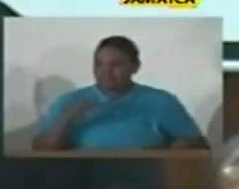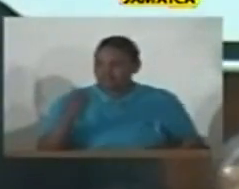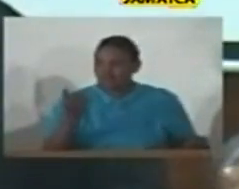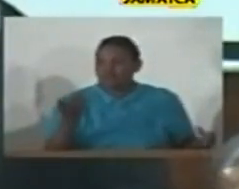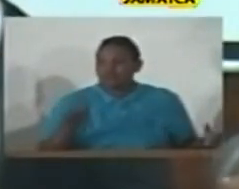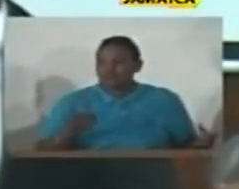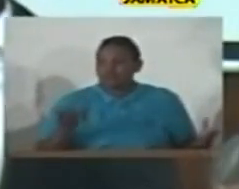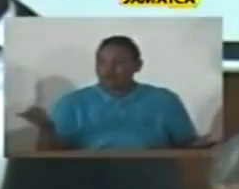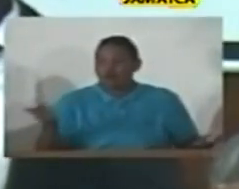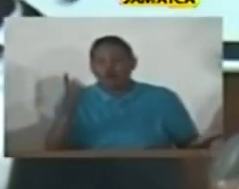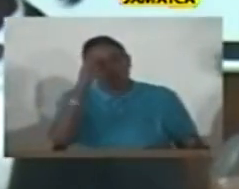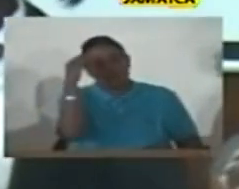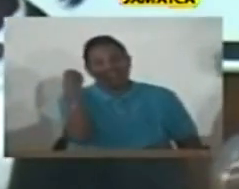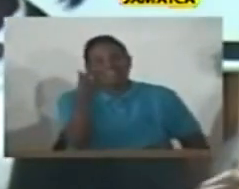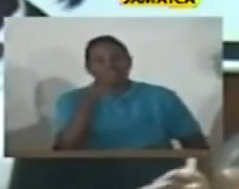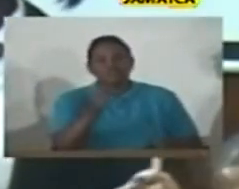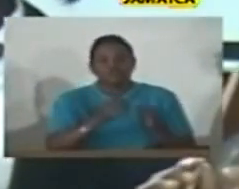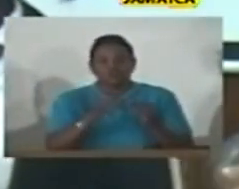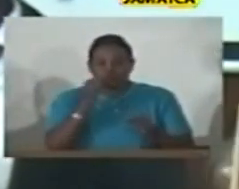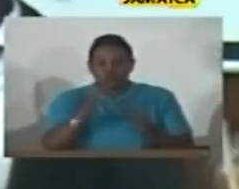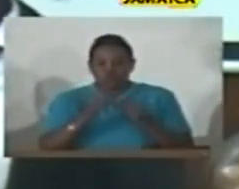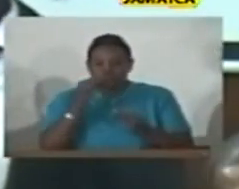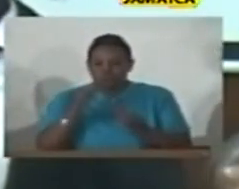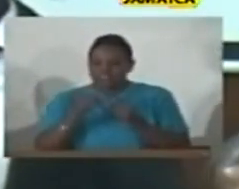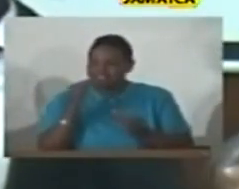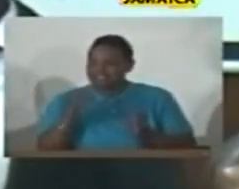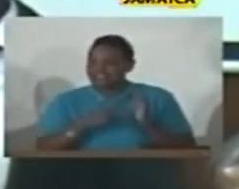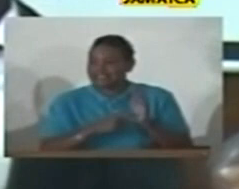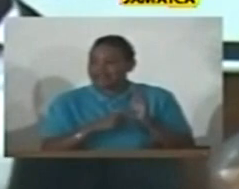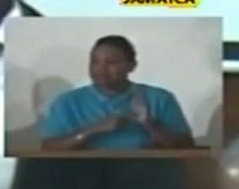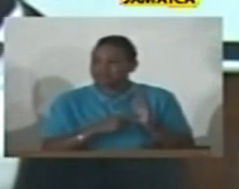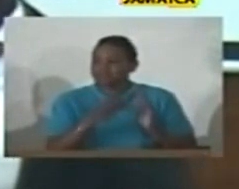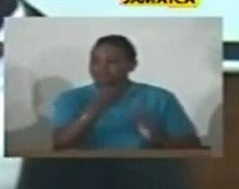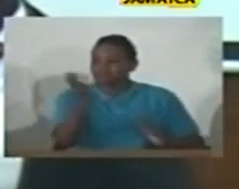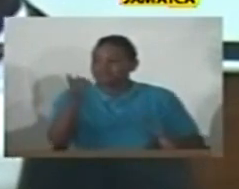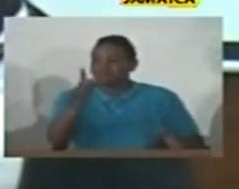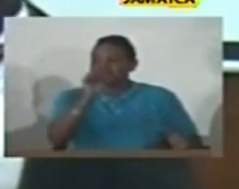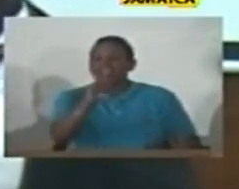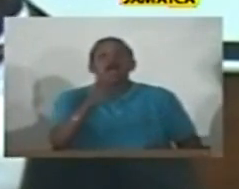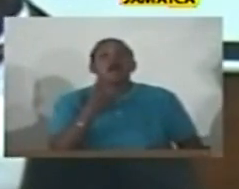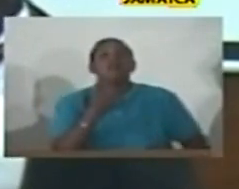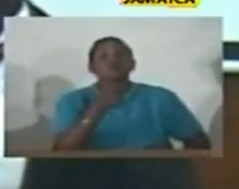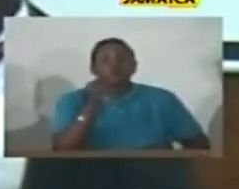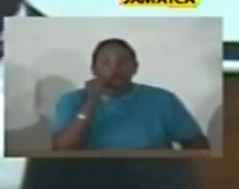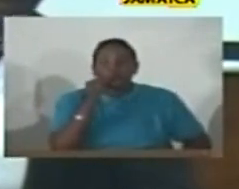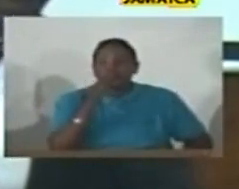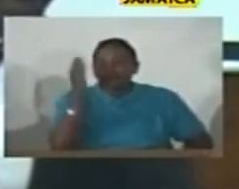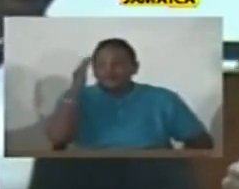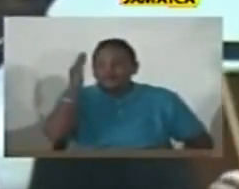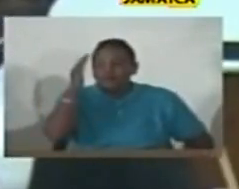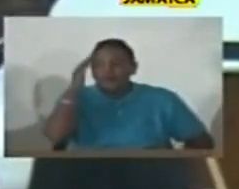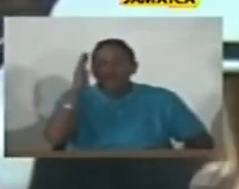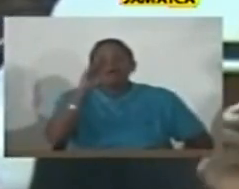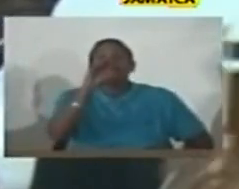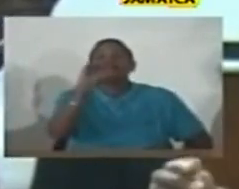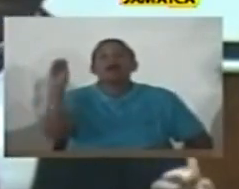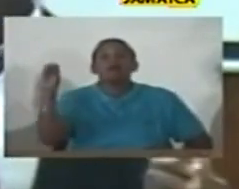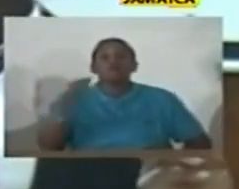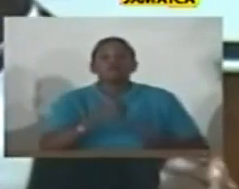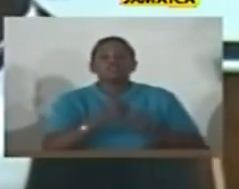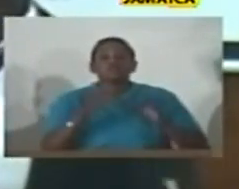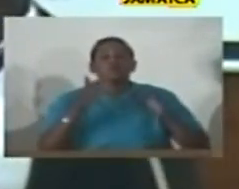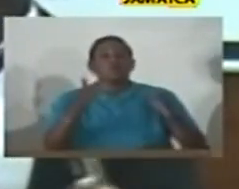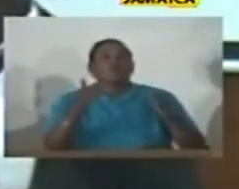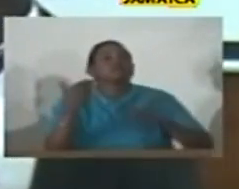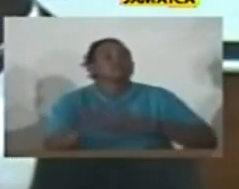here will be getting one of the samples so that you can have it, knowing that bamboo is the way to